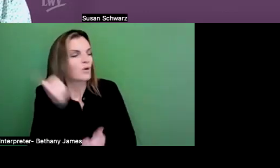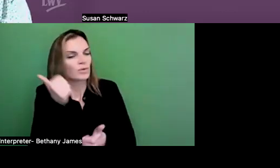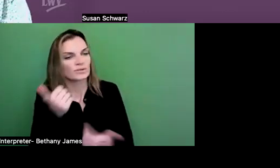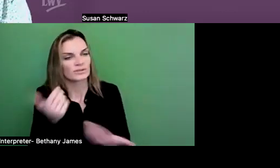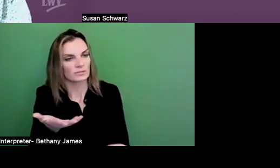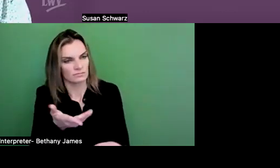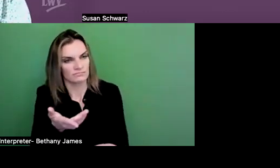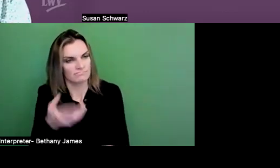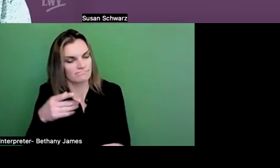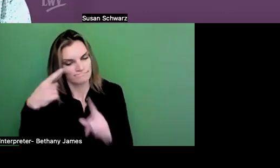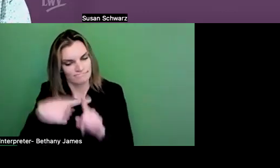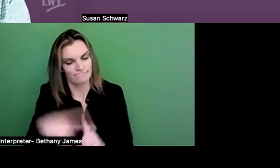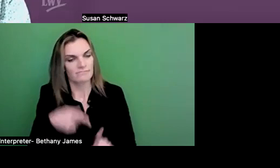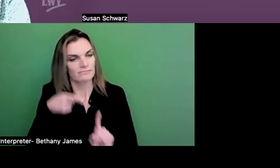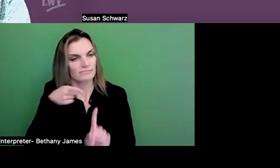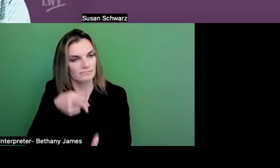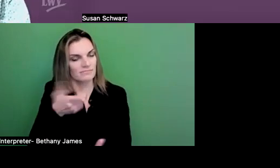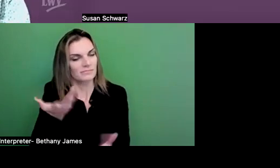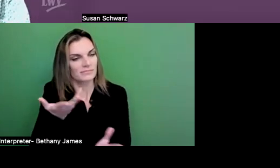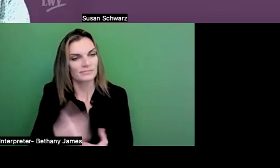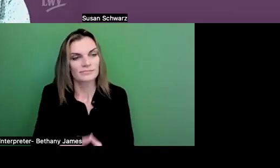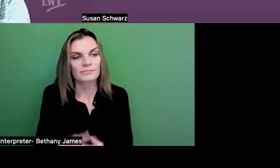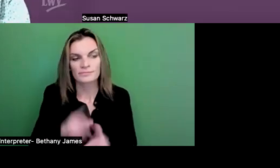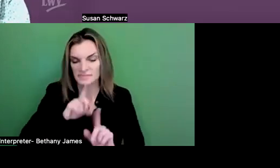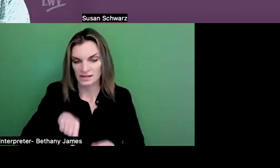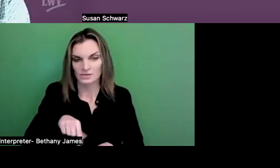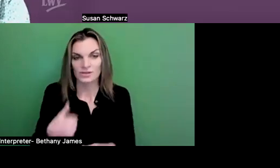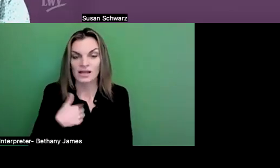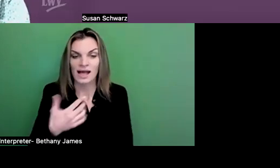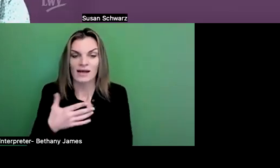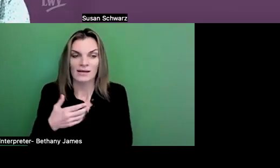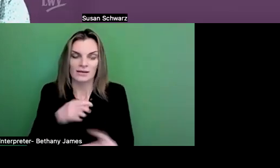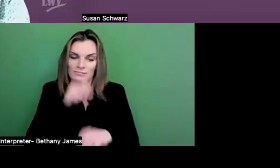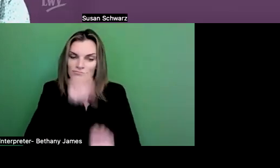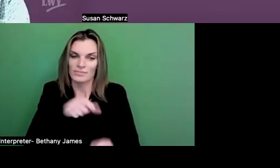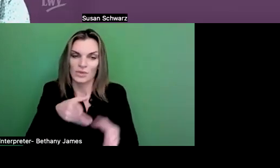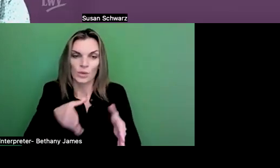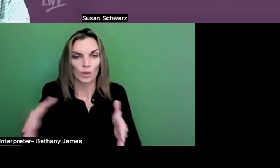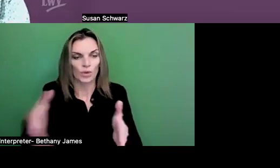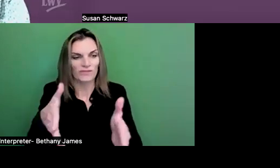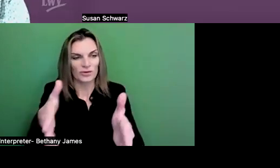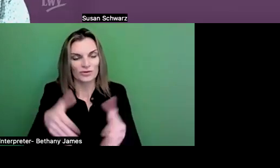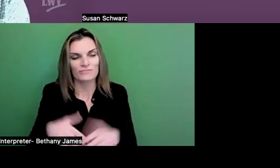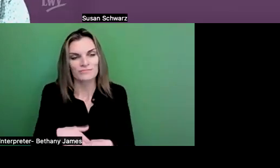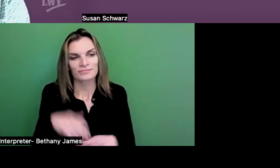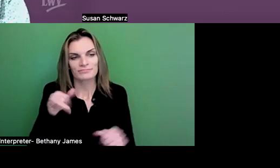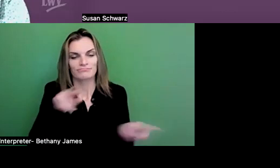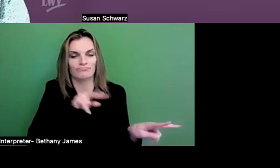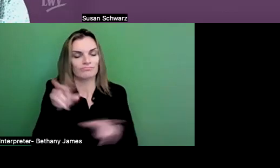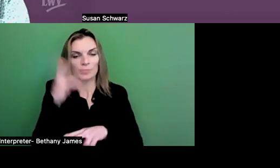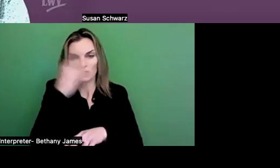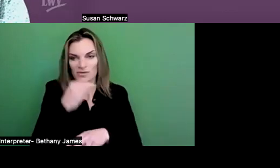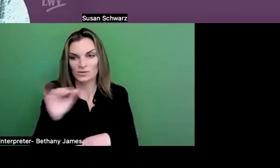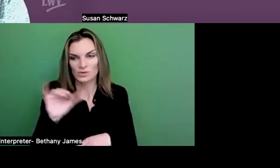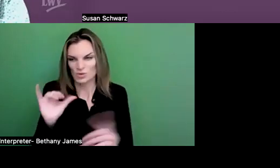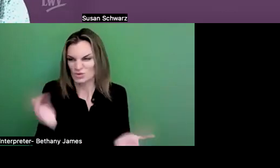Well, I think what I always enjoy is the riverfront view. But, there's a sense of community here. I've